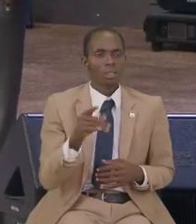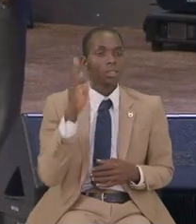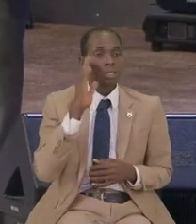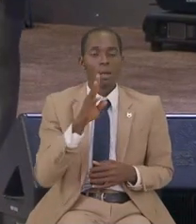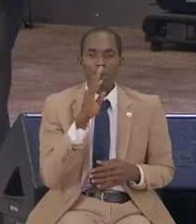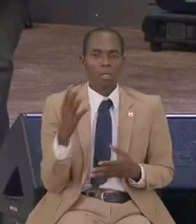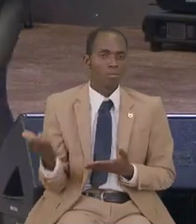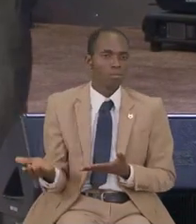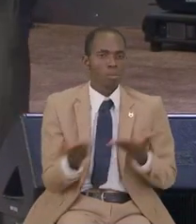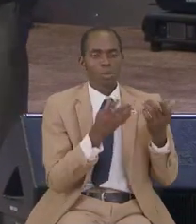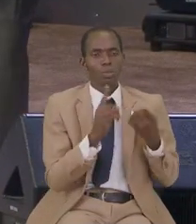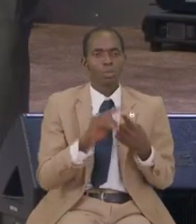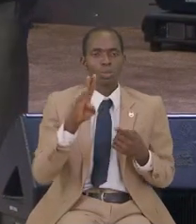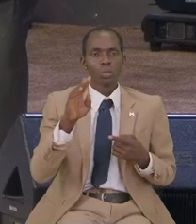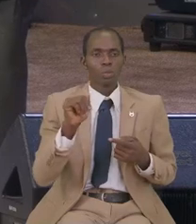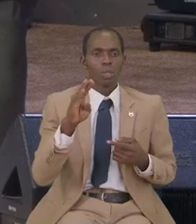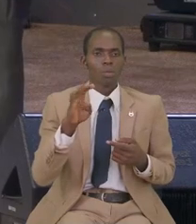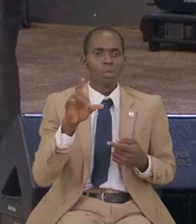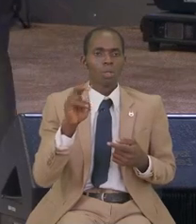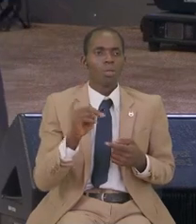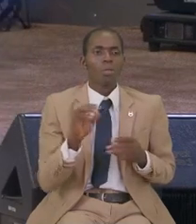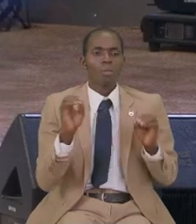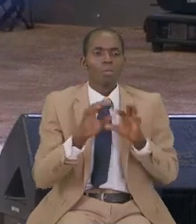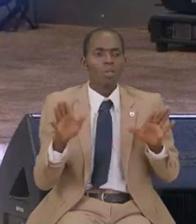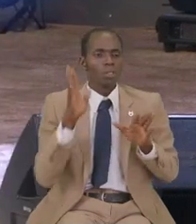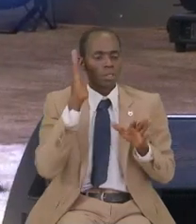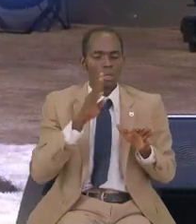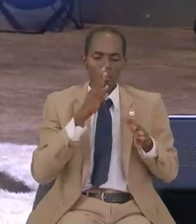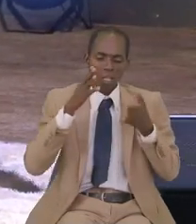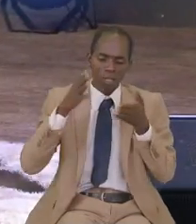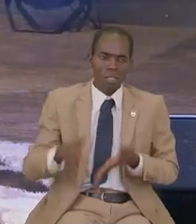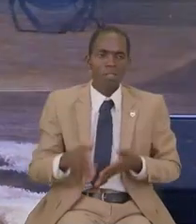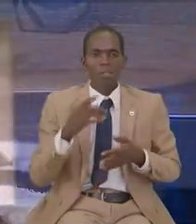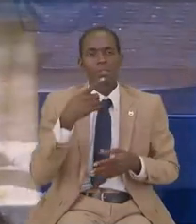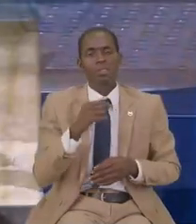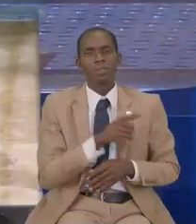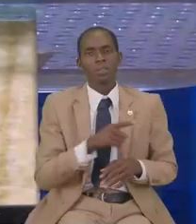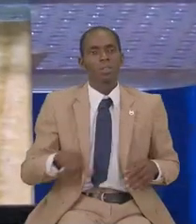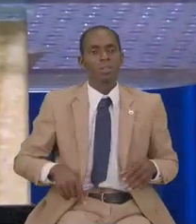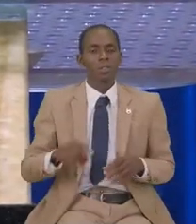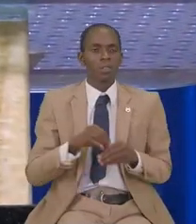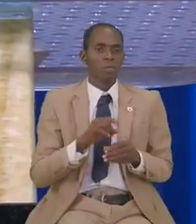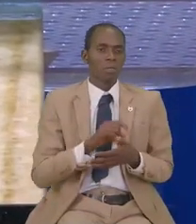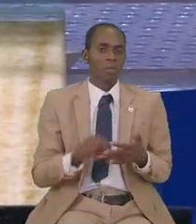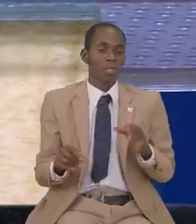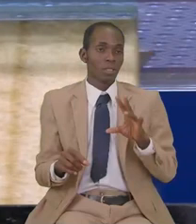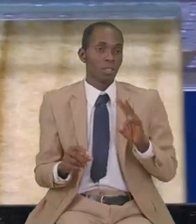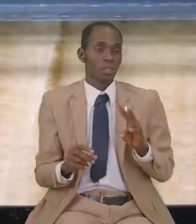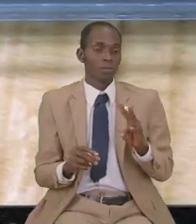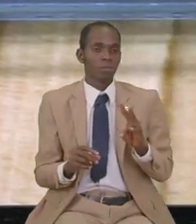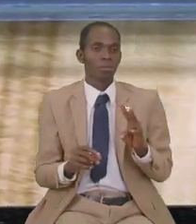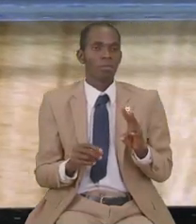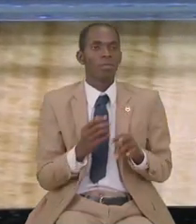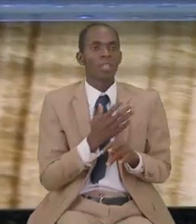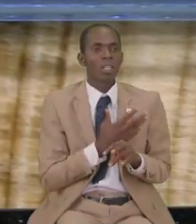shall be carried to Babylon, nothing shall be left, says the Lord. Verse 7 says,